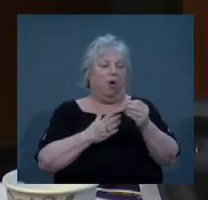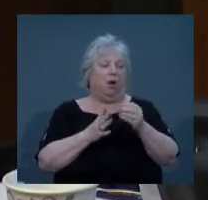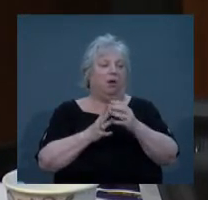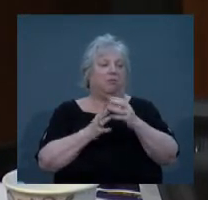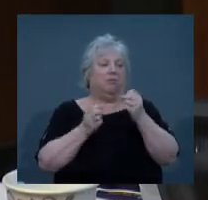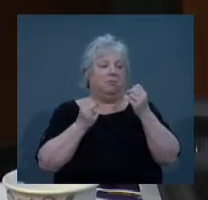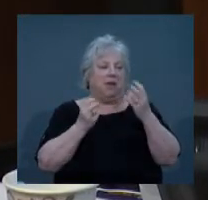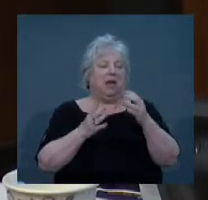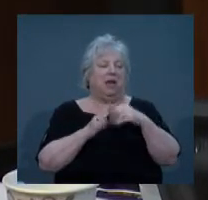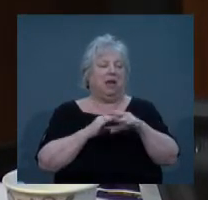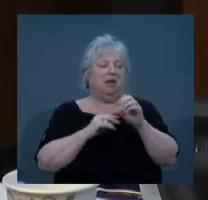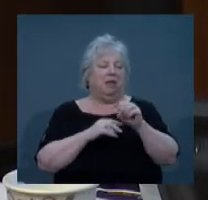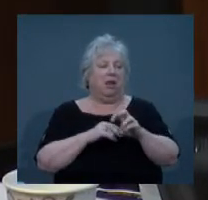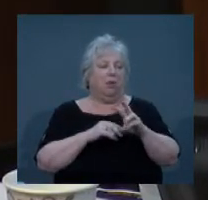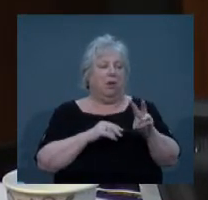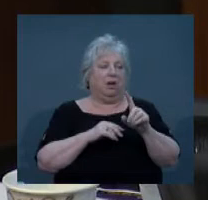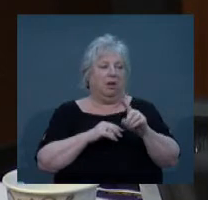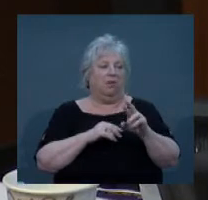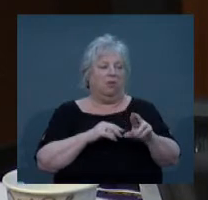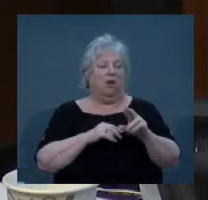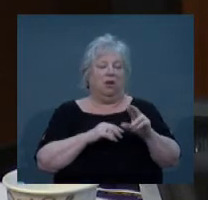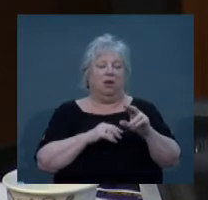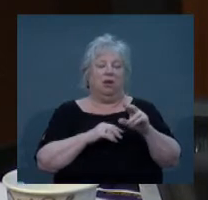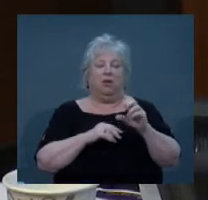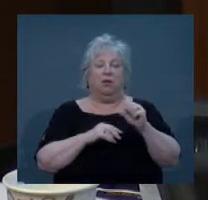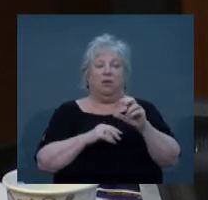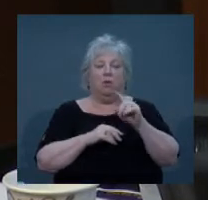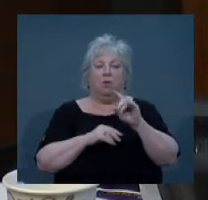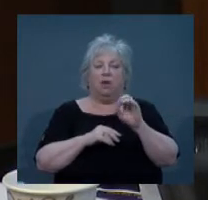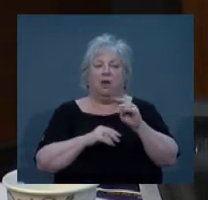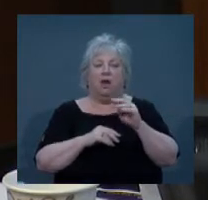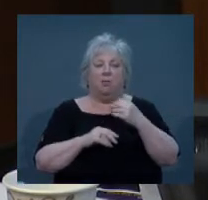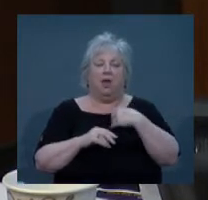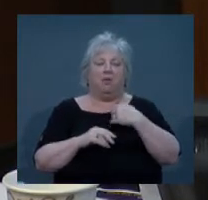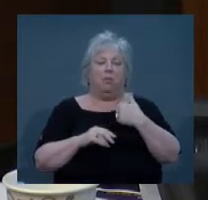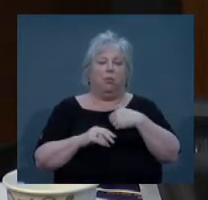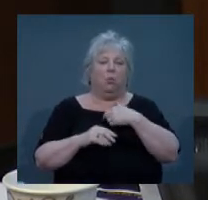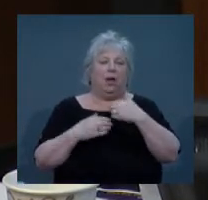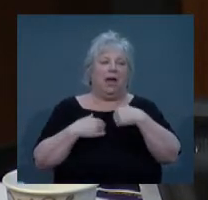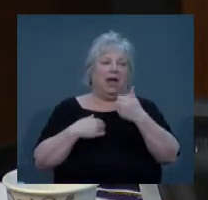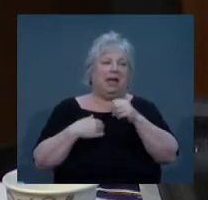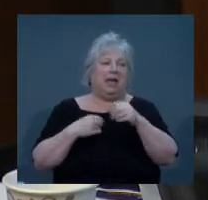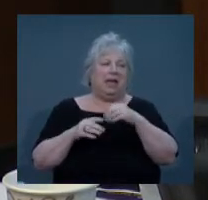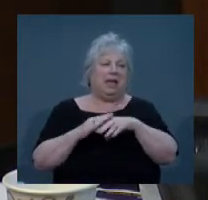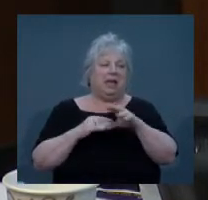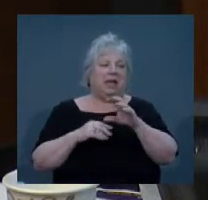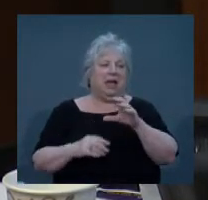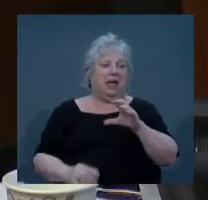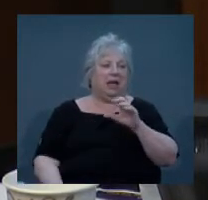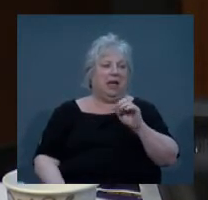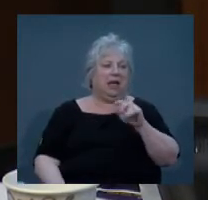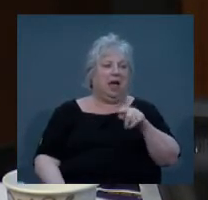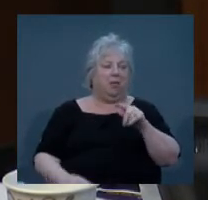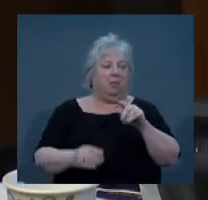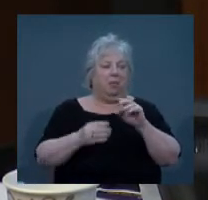Rock, and I think that was interesting. So, Tom, have we had any in our CAP program at all, Victor?